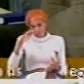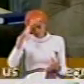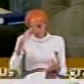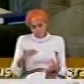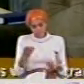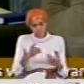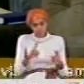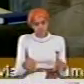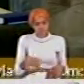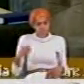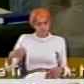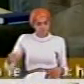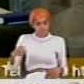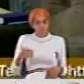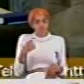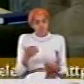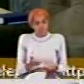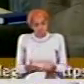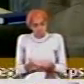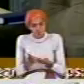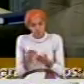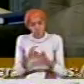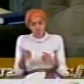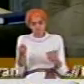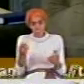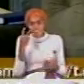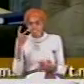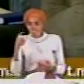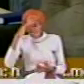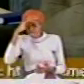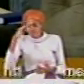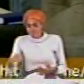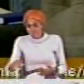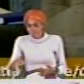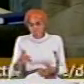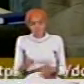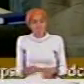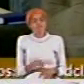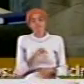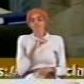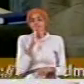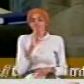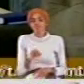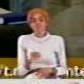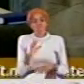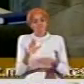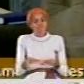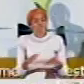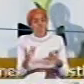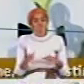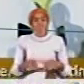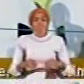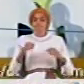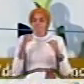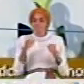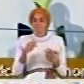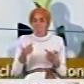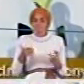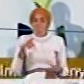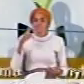at the child walking perfectly now. The pulse dried up. Everything gone. Supernatural. Everybody